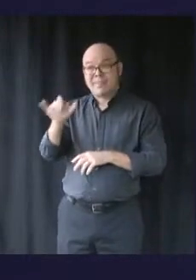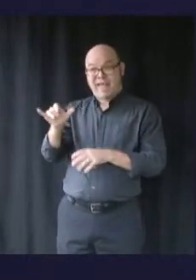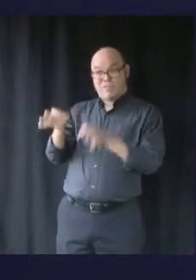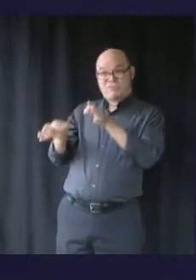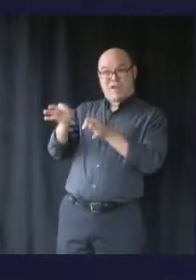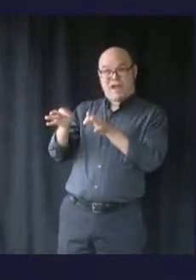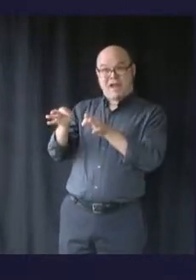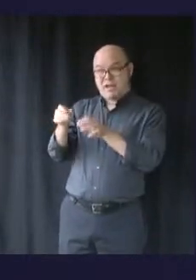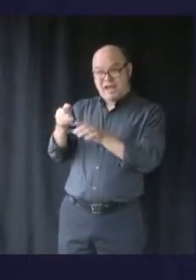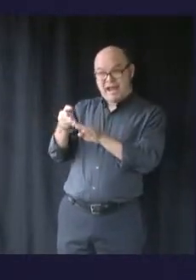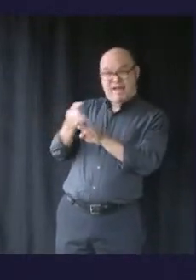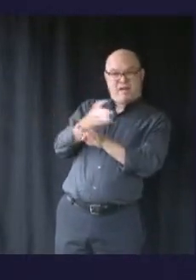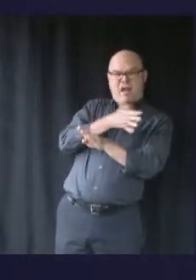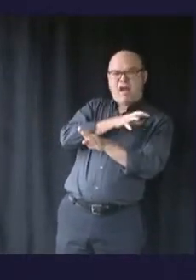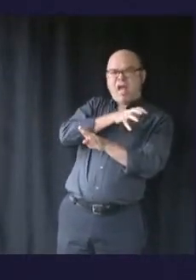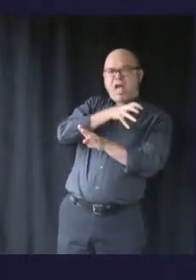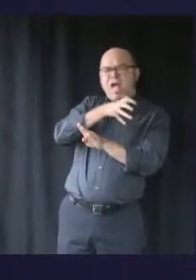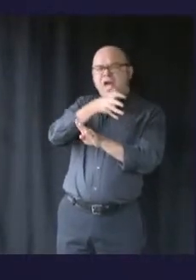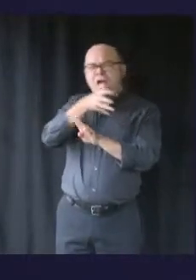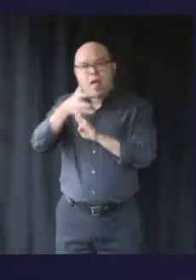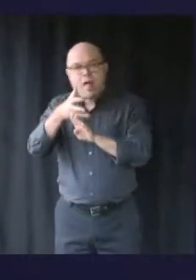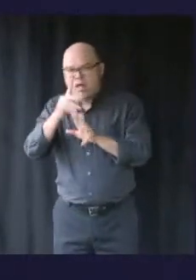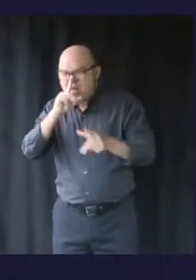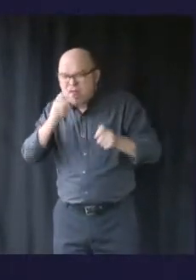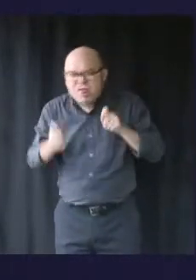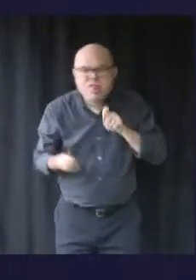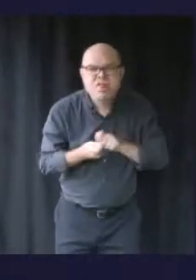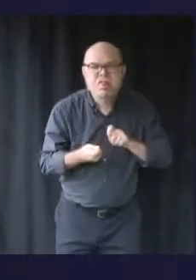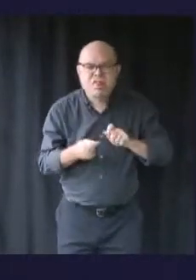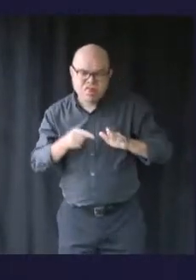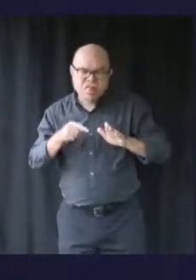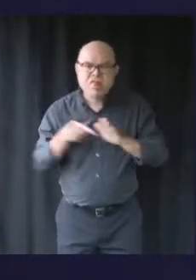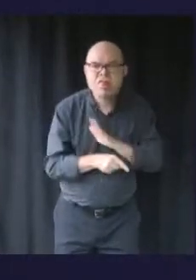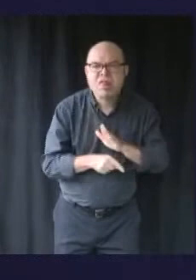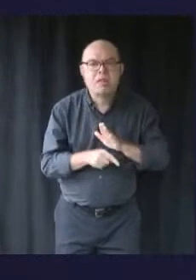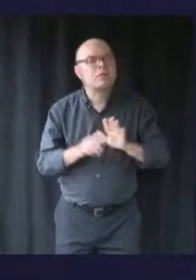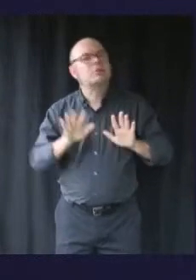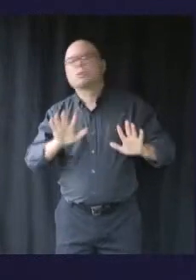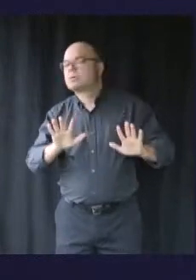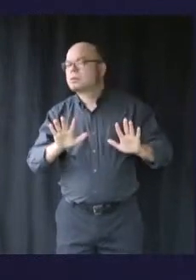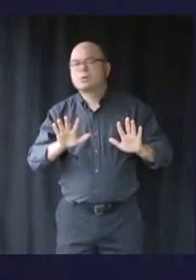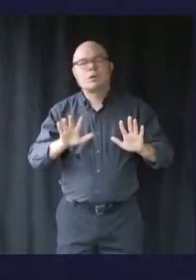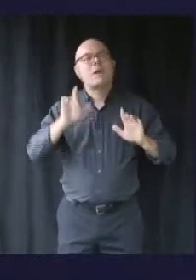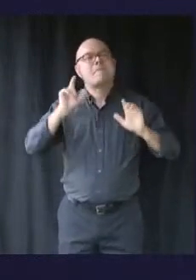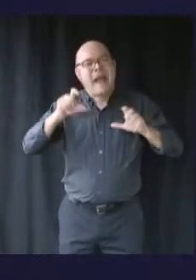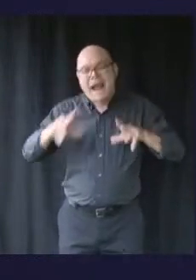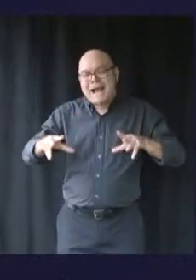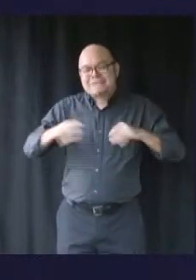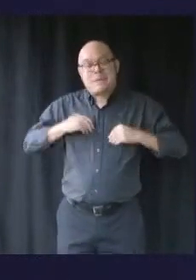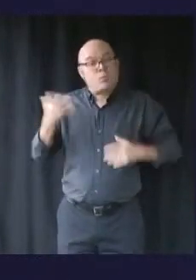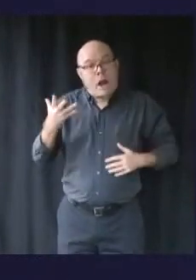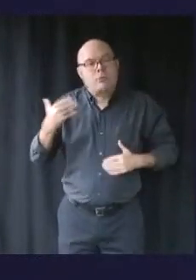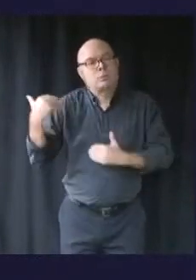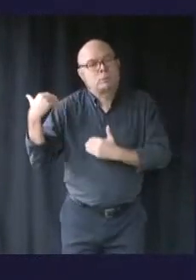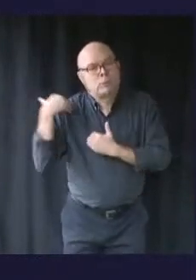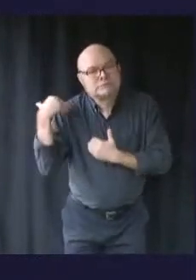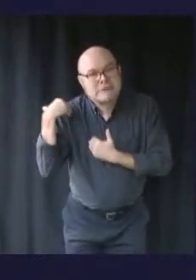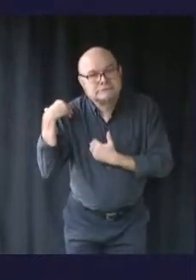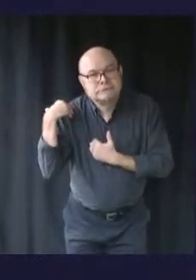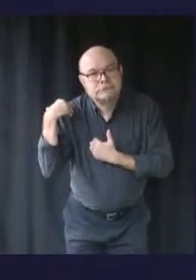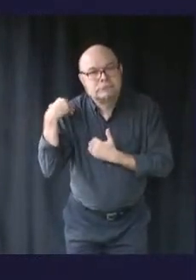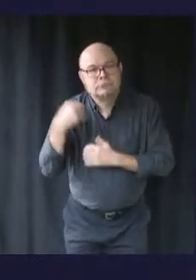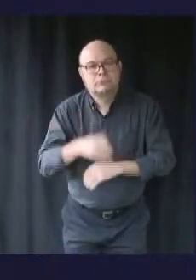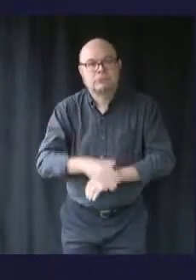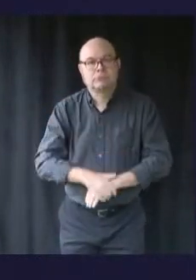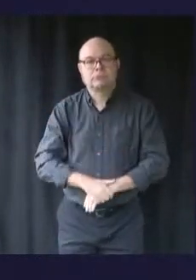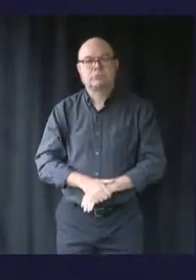vengeance. It was about accountability. For only acknowledging the truth can we prevent